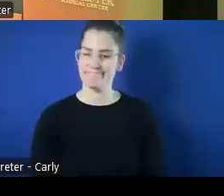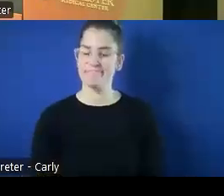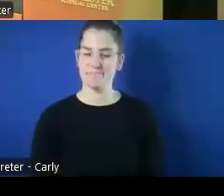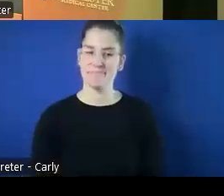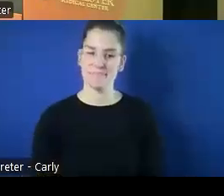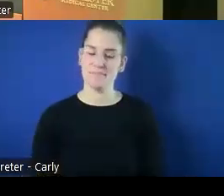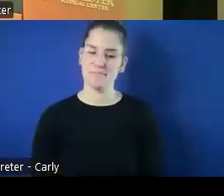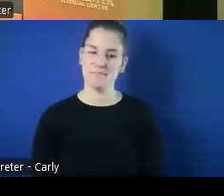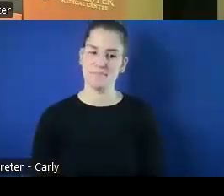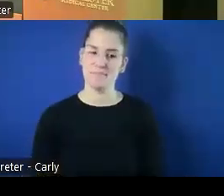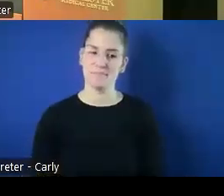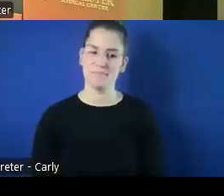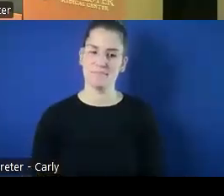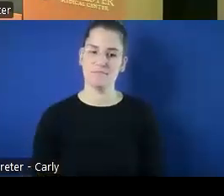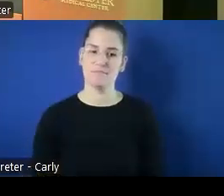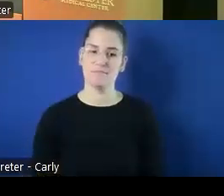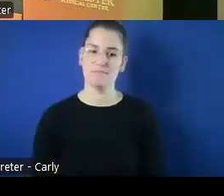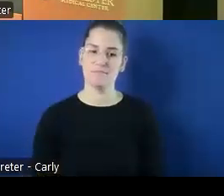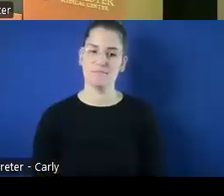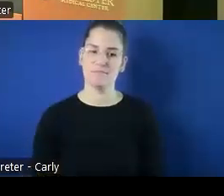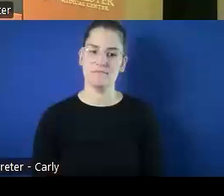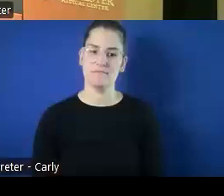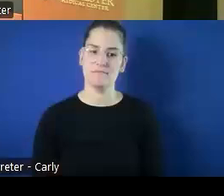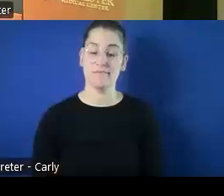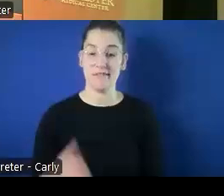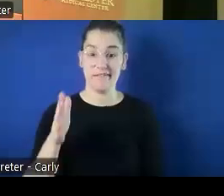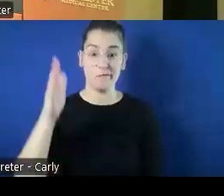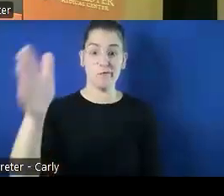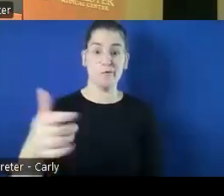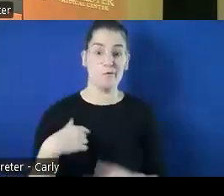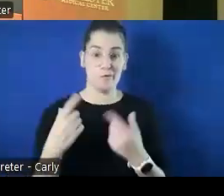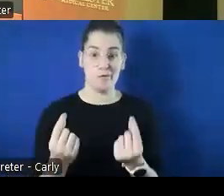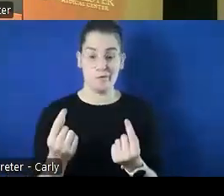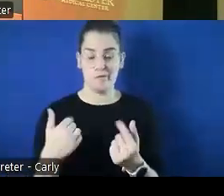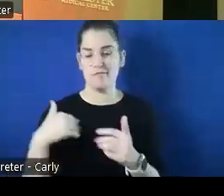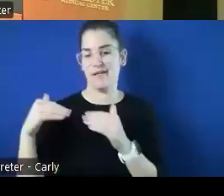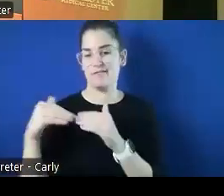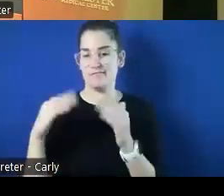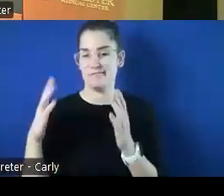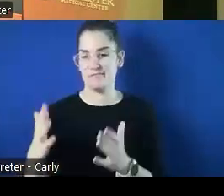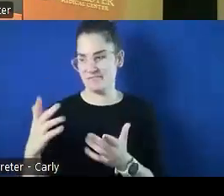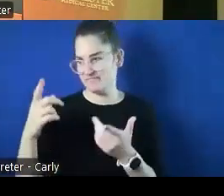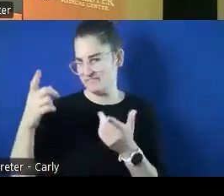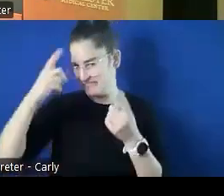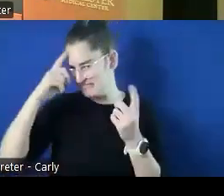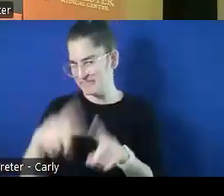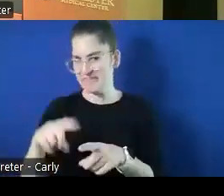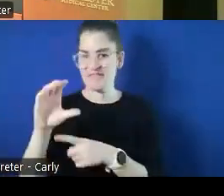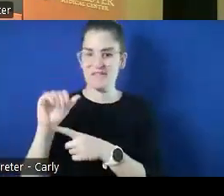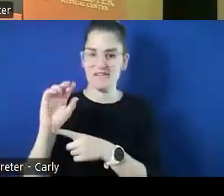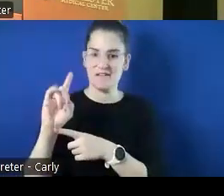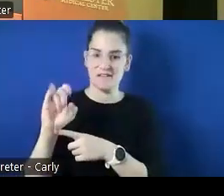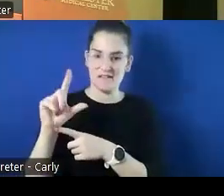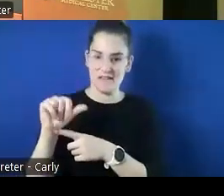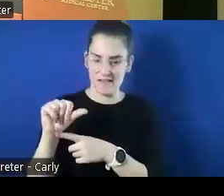In terms of additional future directions, so my co-resident Sungsu and I, in collaboration with Dr. Cardella, Dr.